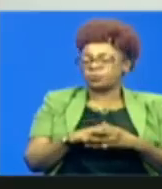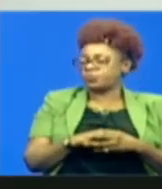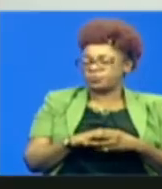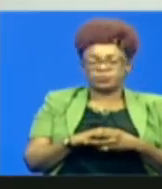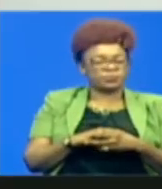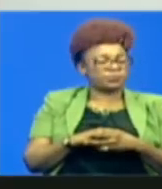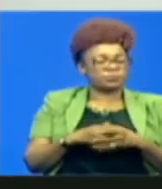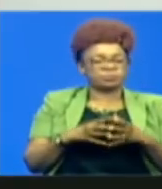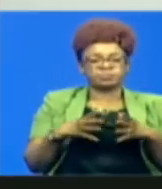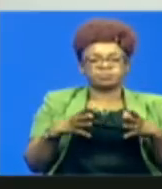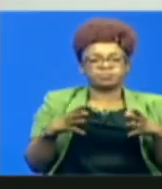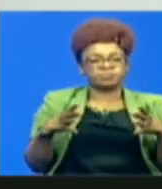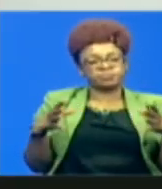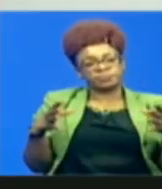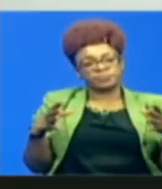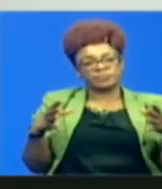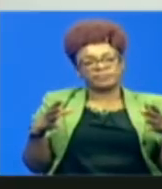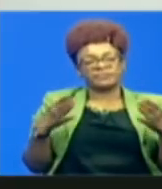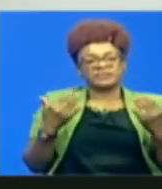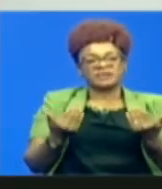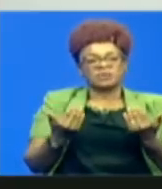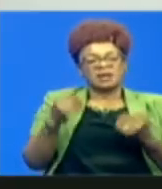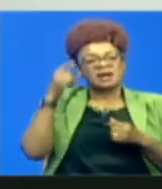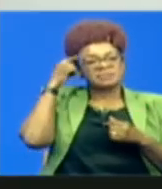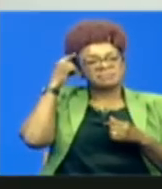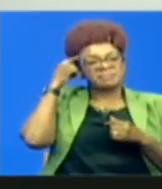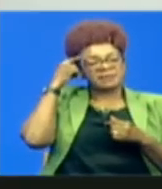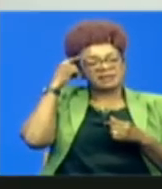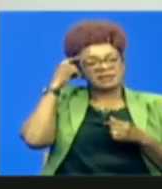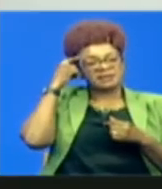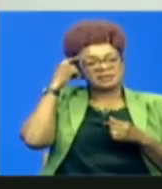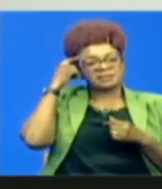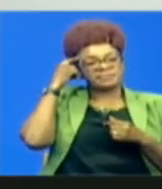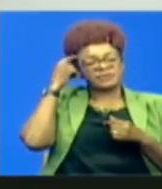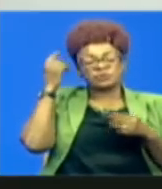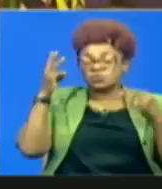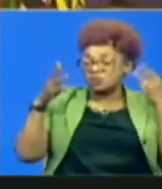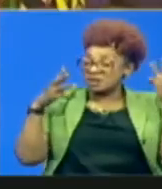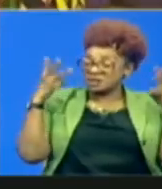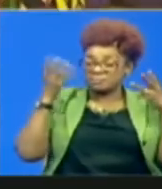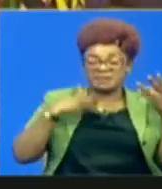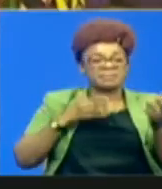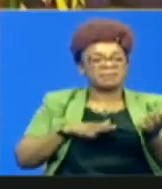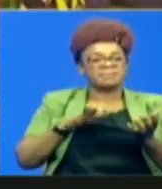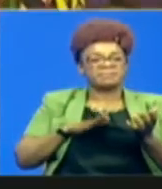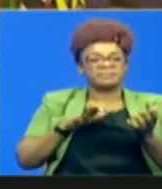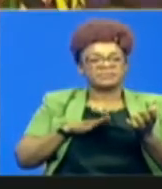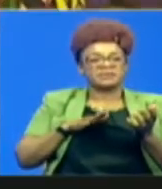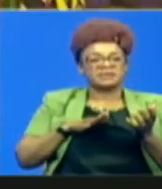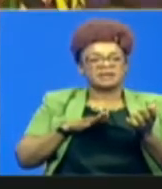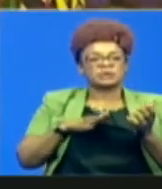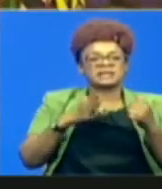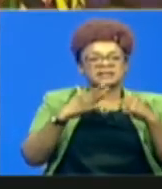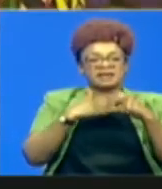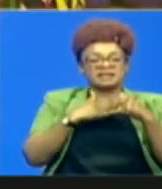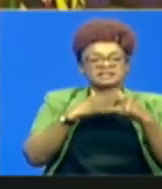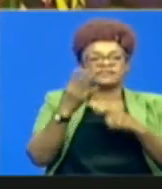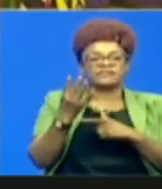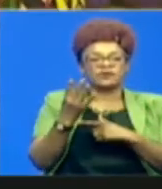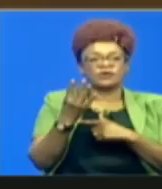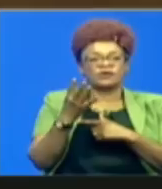had really increased. I remember, even it was worrying me, I was now at 94